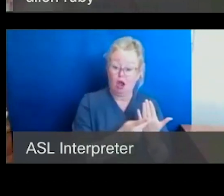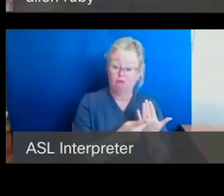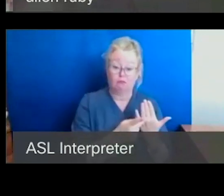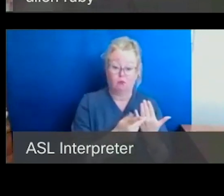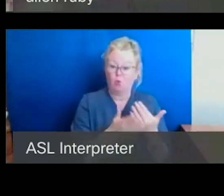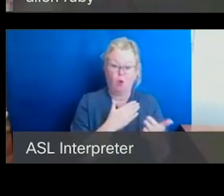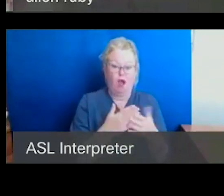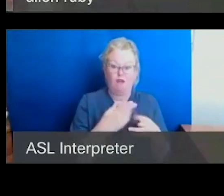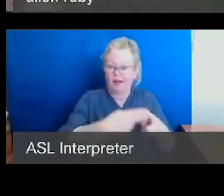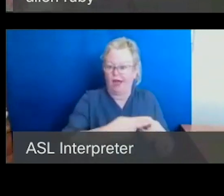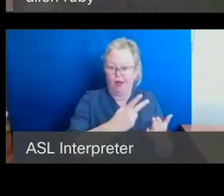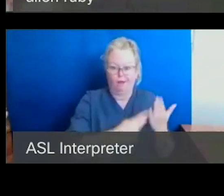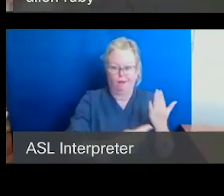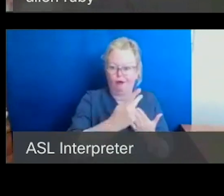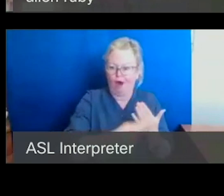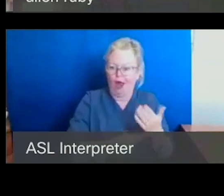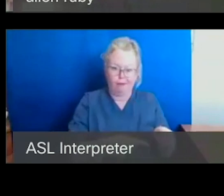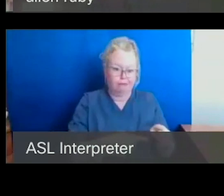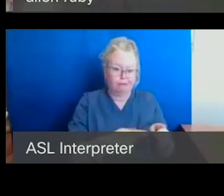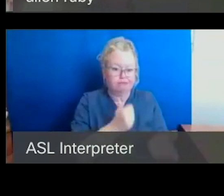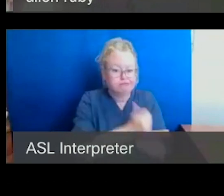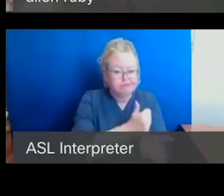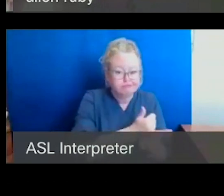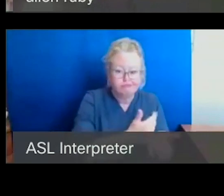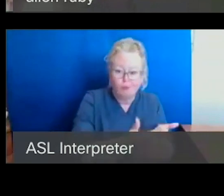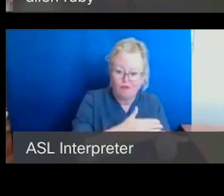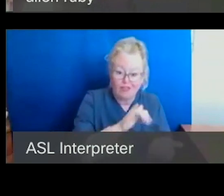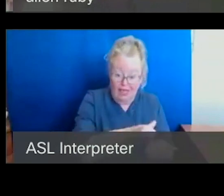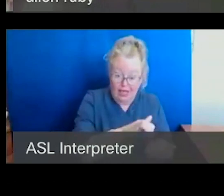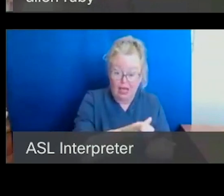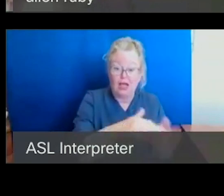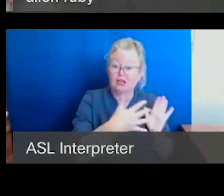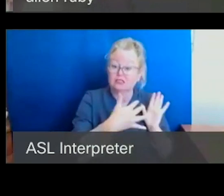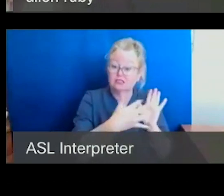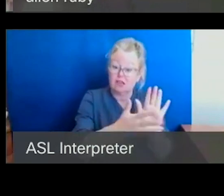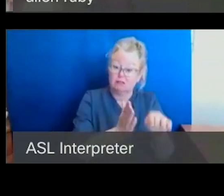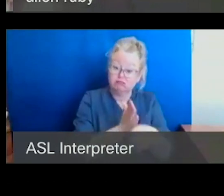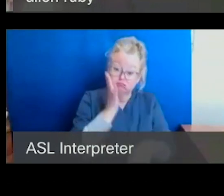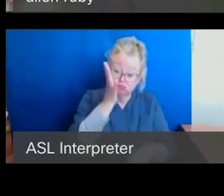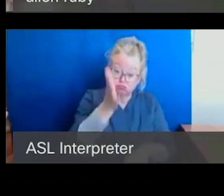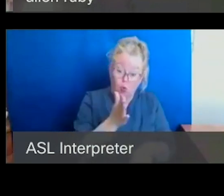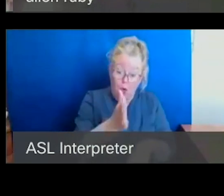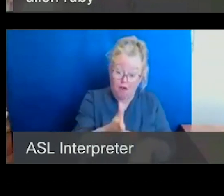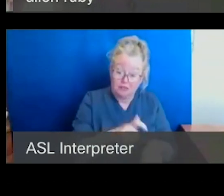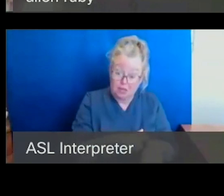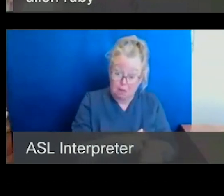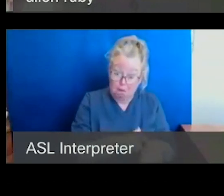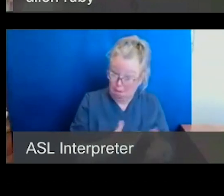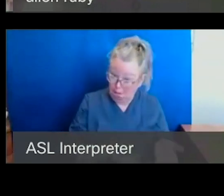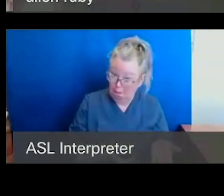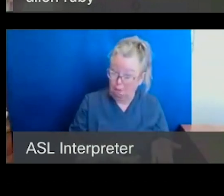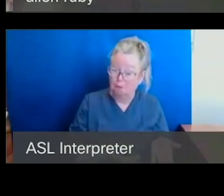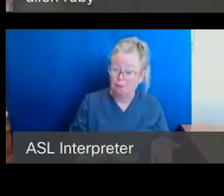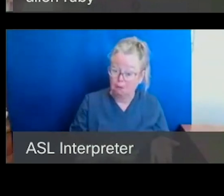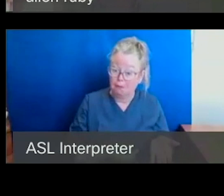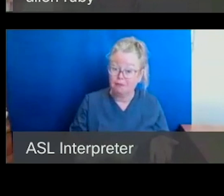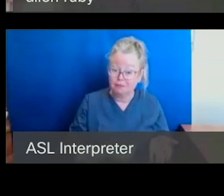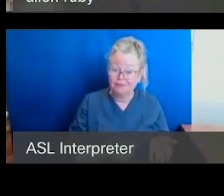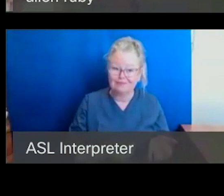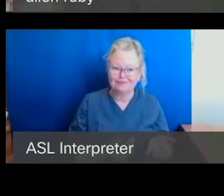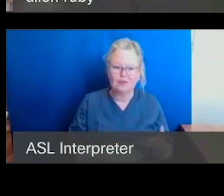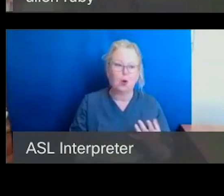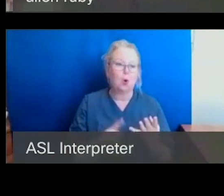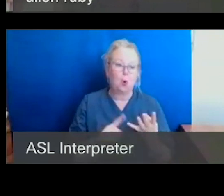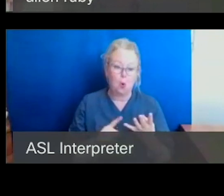of this project to see how they do, what are the outcomes of that program for these students. And a fourth approach might be if